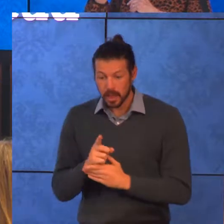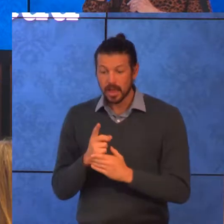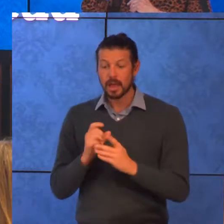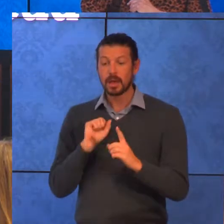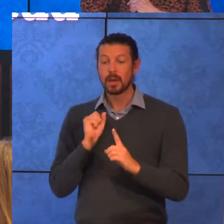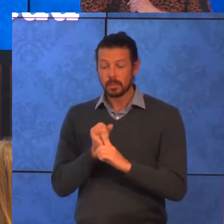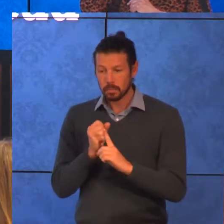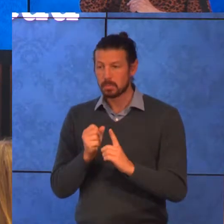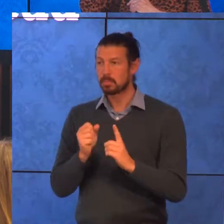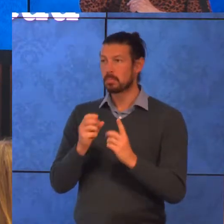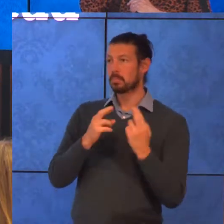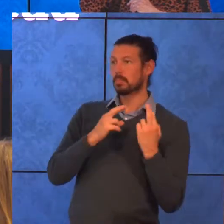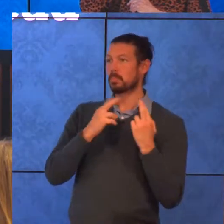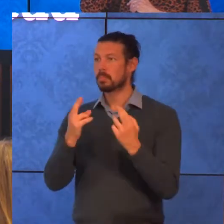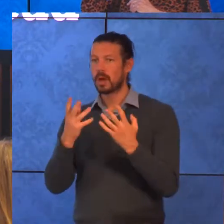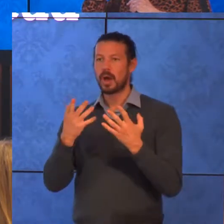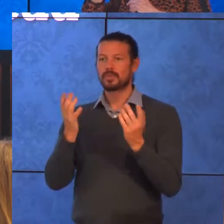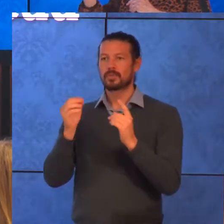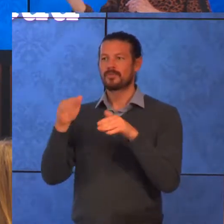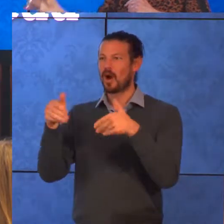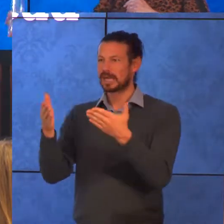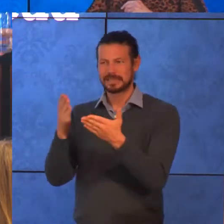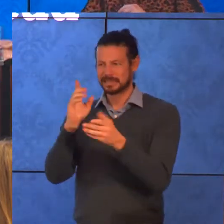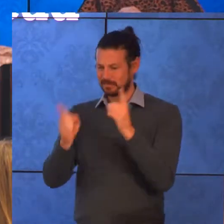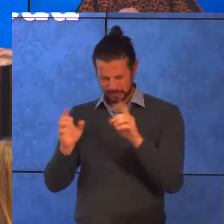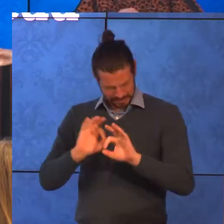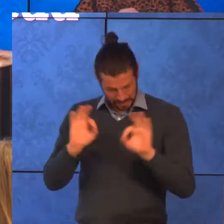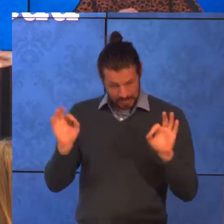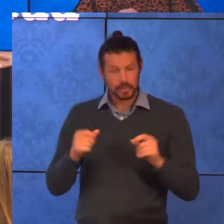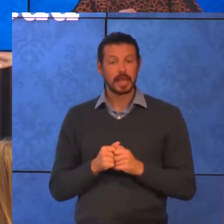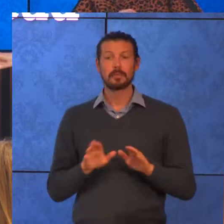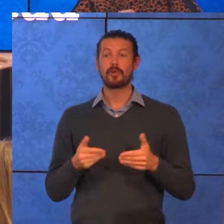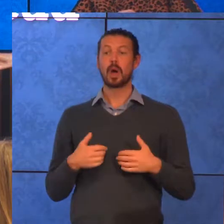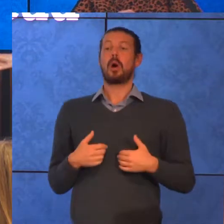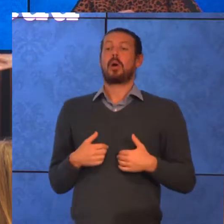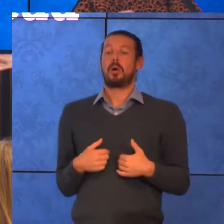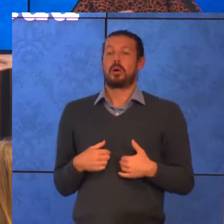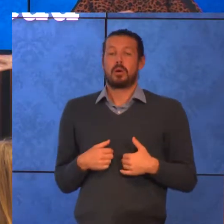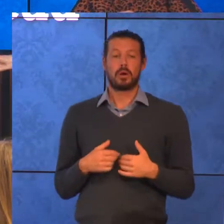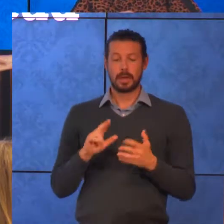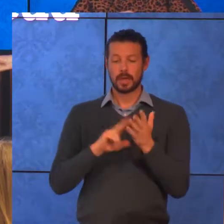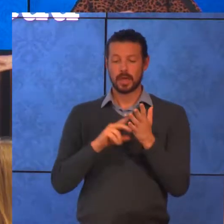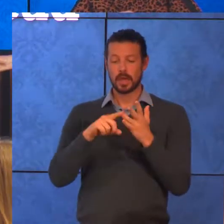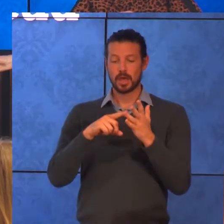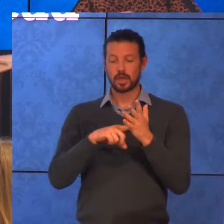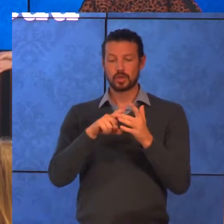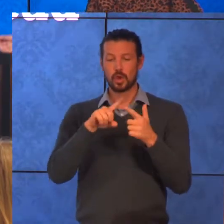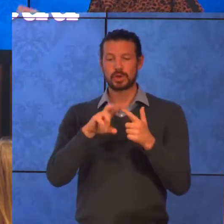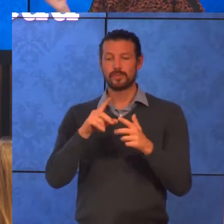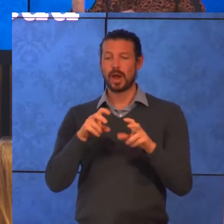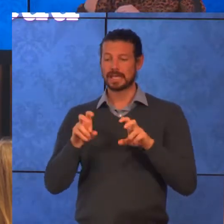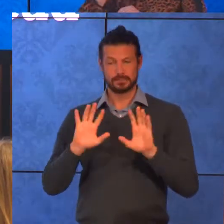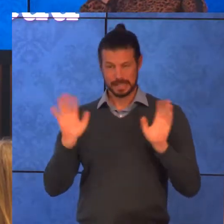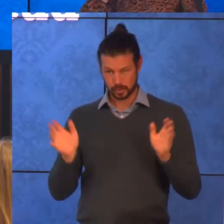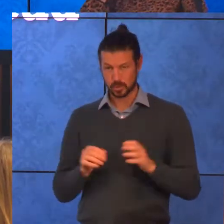particularly punitive on the providers. In some cases of harm, they've just been given a notice to take action. And it reminds me of the aged care sector. I mean, for